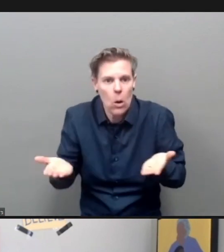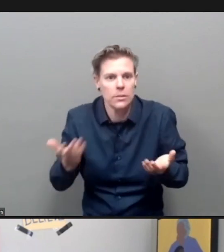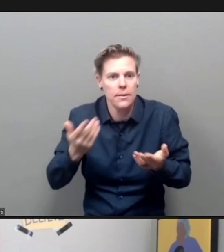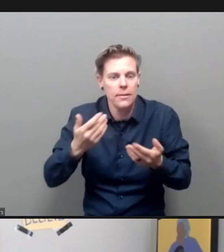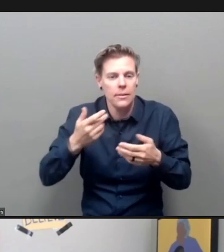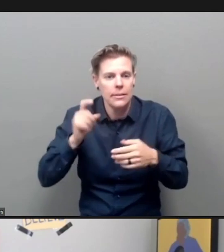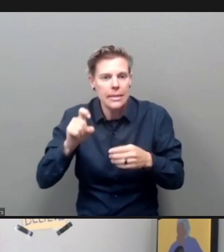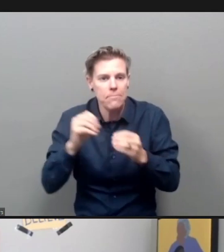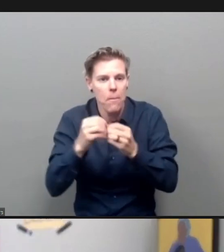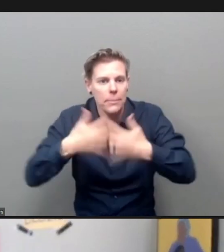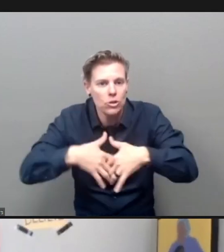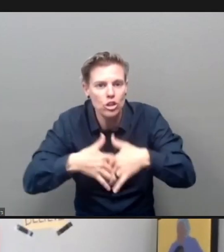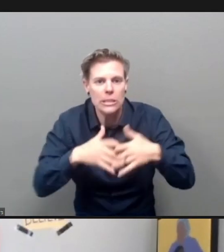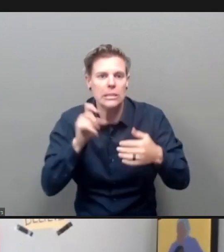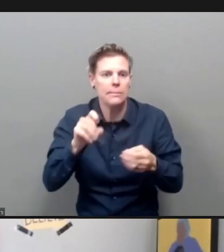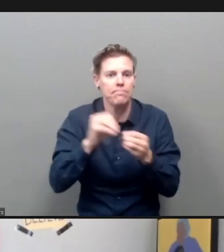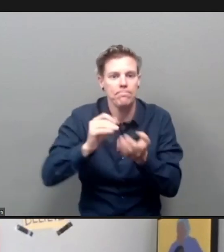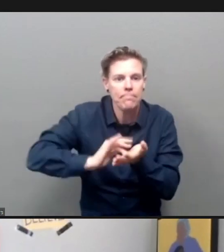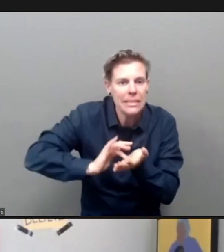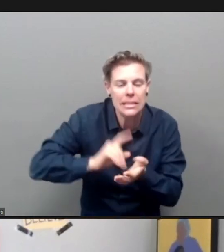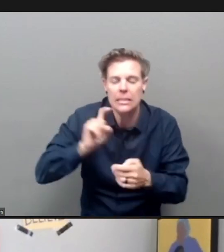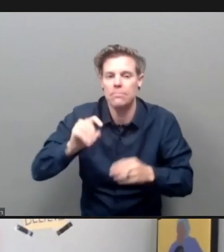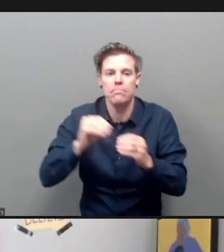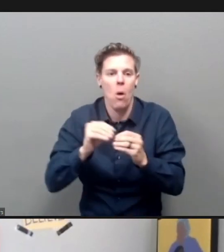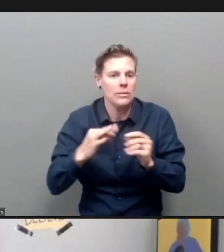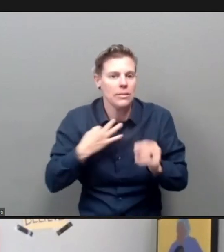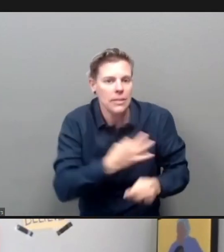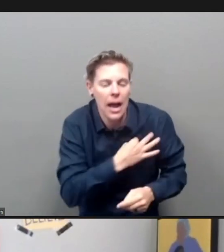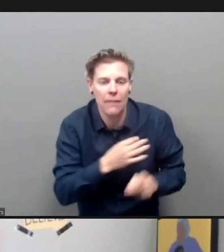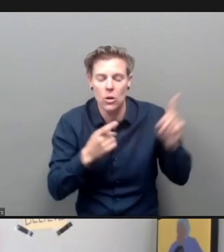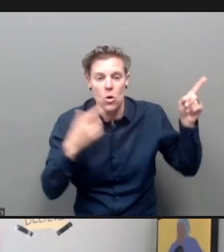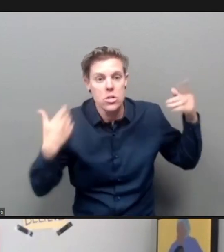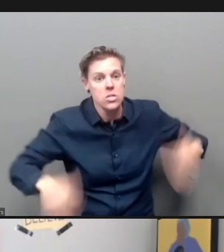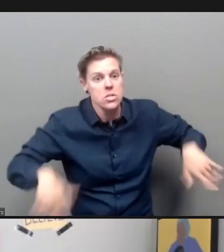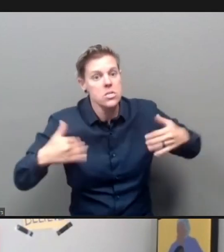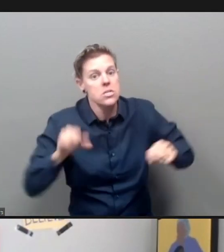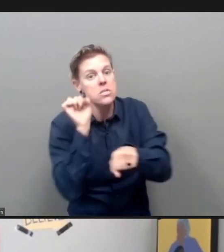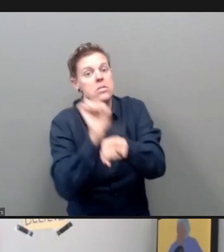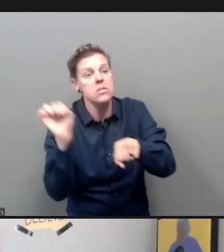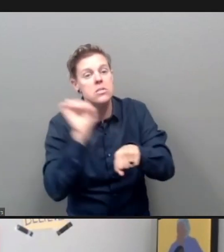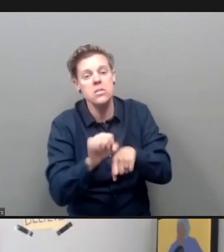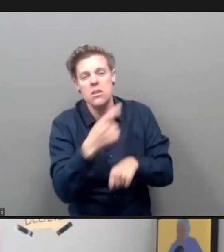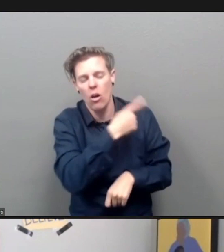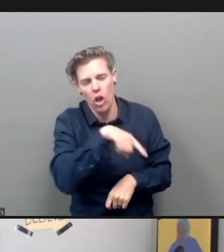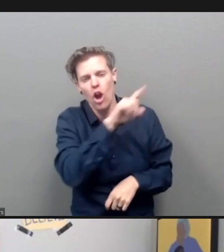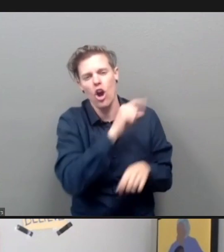healthcare workers to reach out and try to do more and more and more. Hope that makes sense.